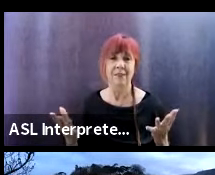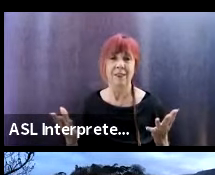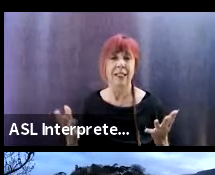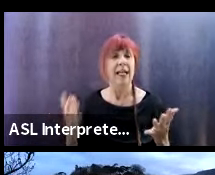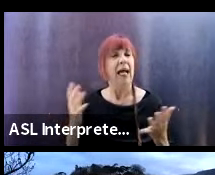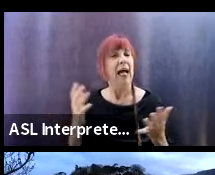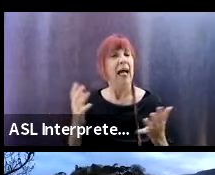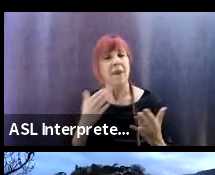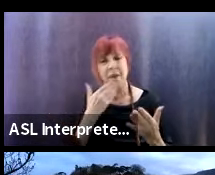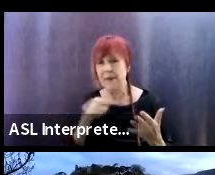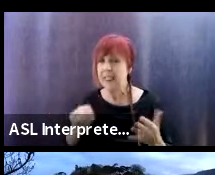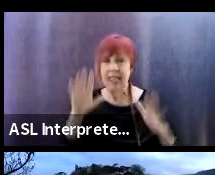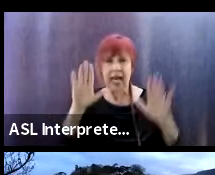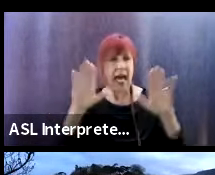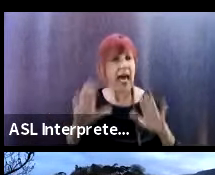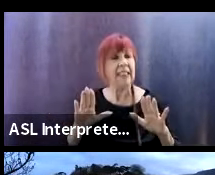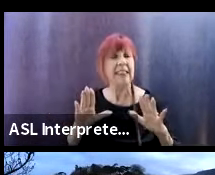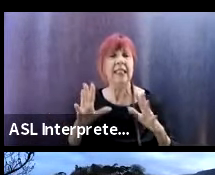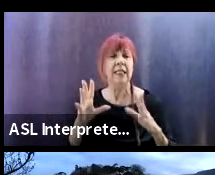excellent meeting.